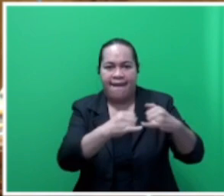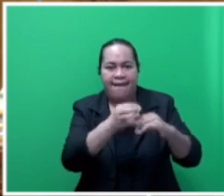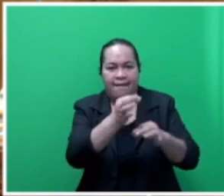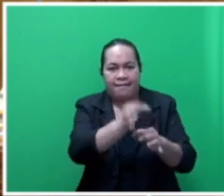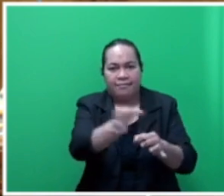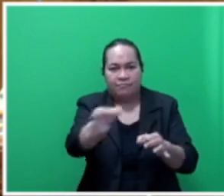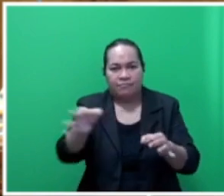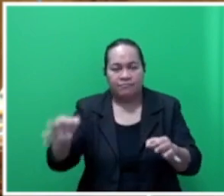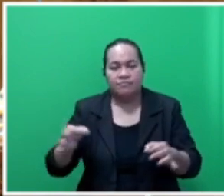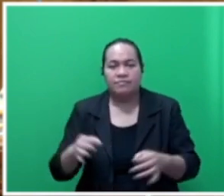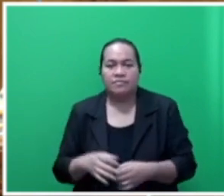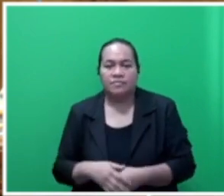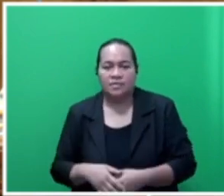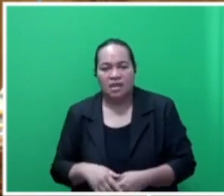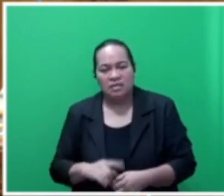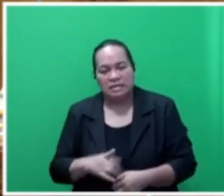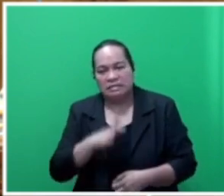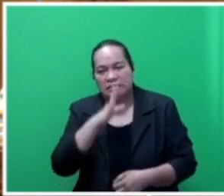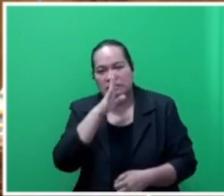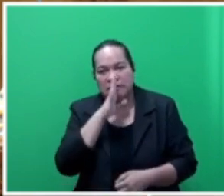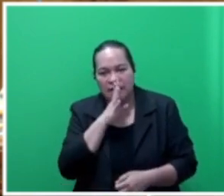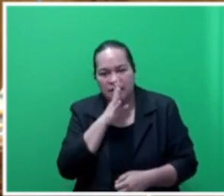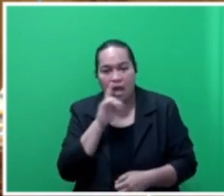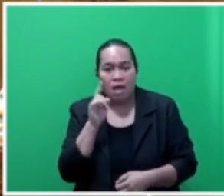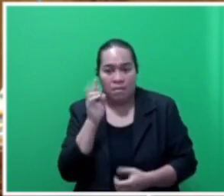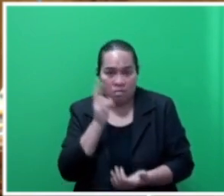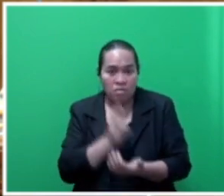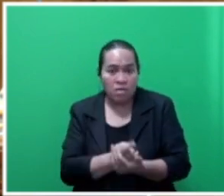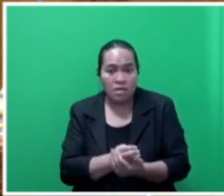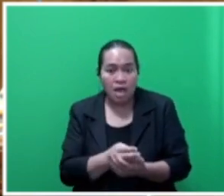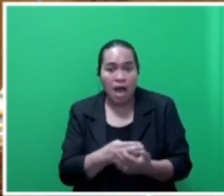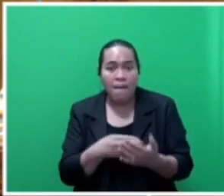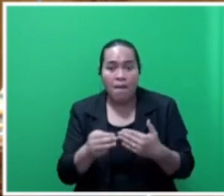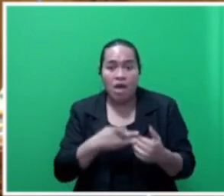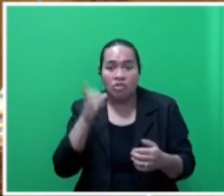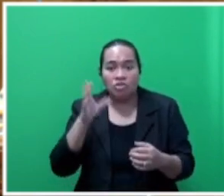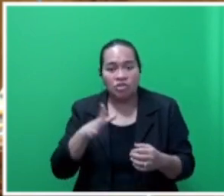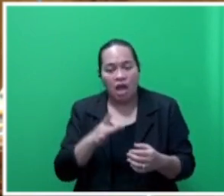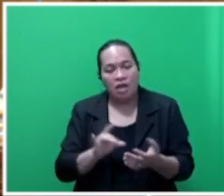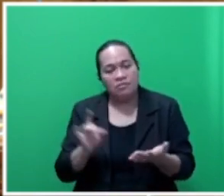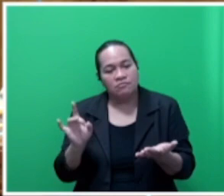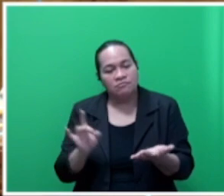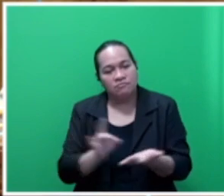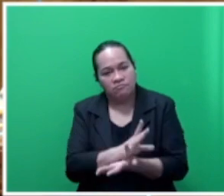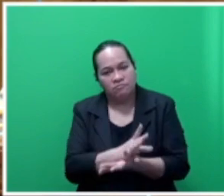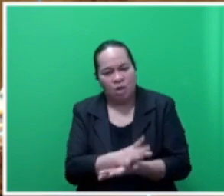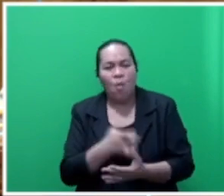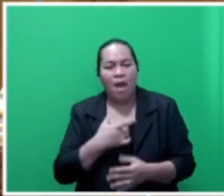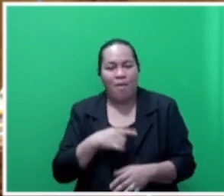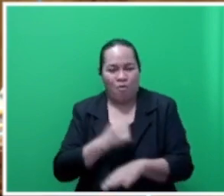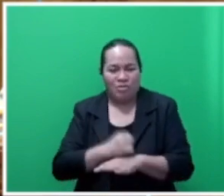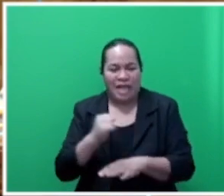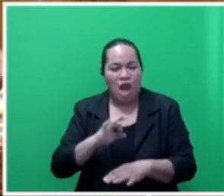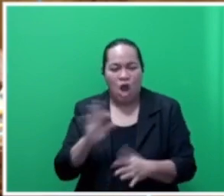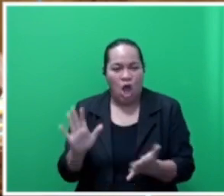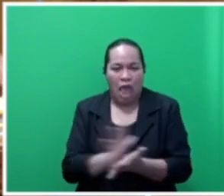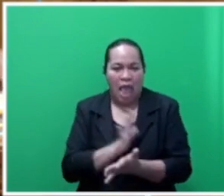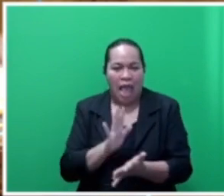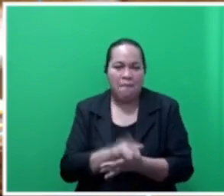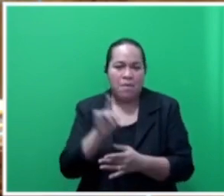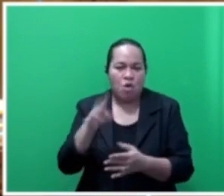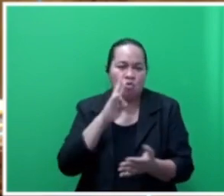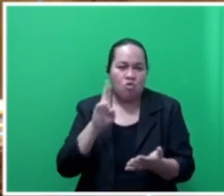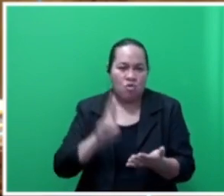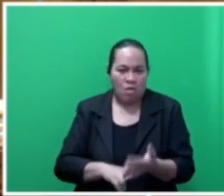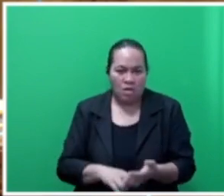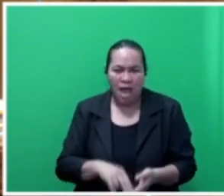It is unfortunate that the messenger was sacked because the government did not like the message. Rather than sacking the messenger, government